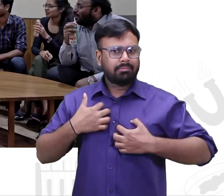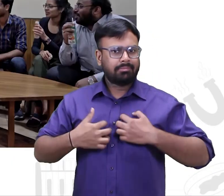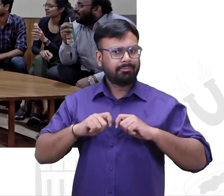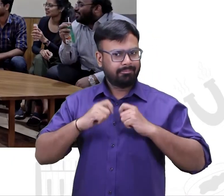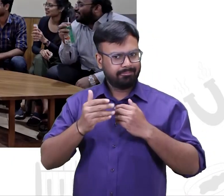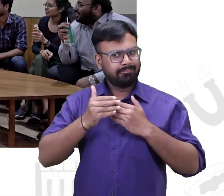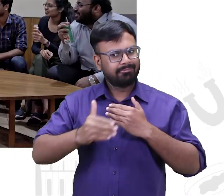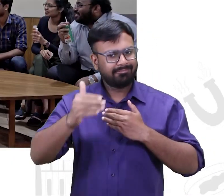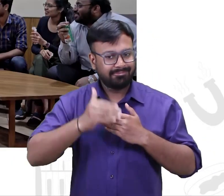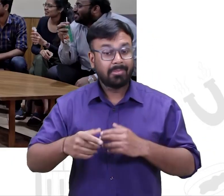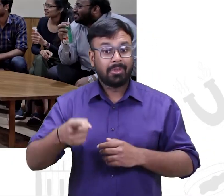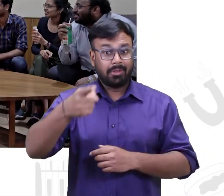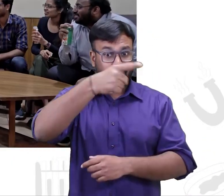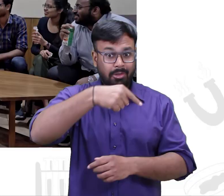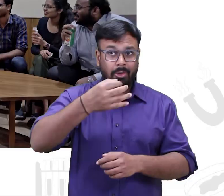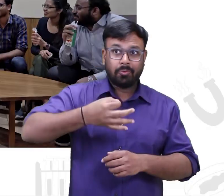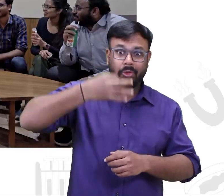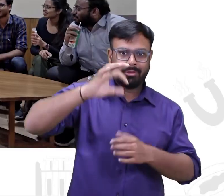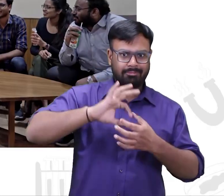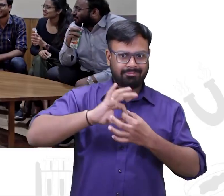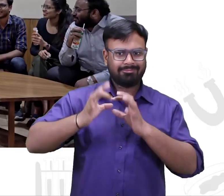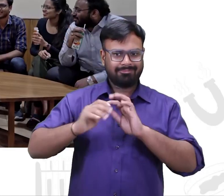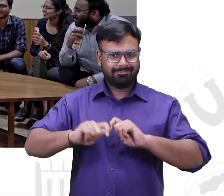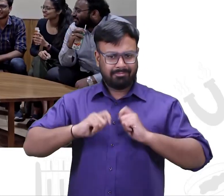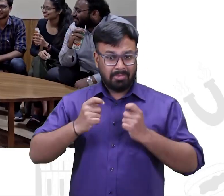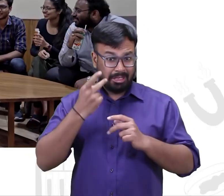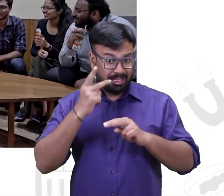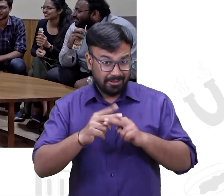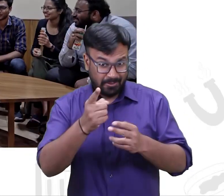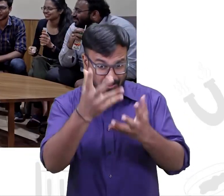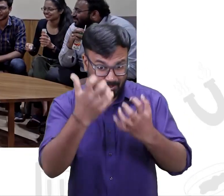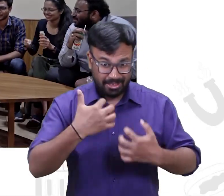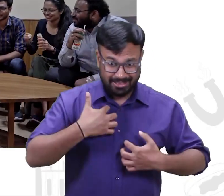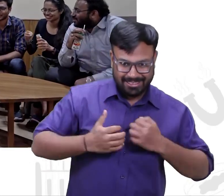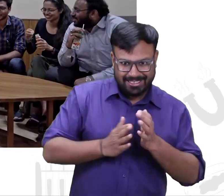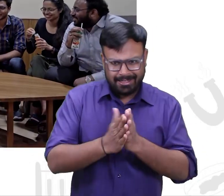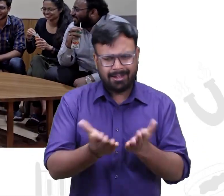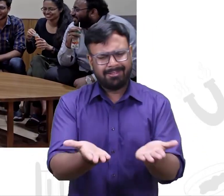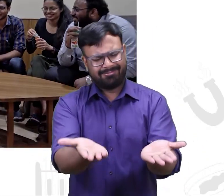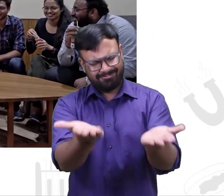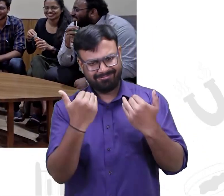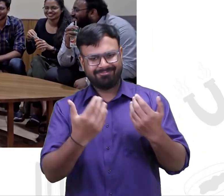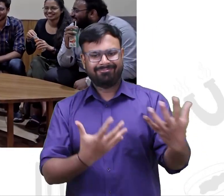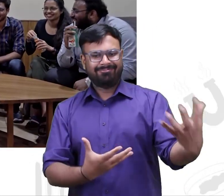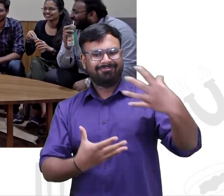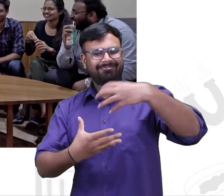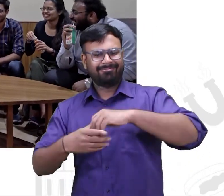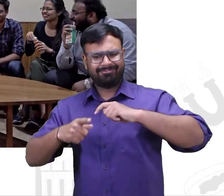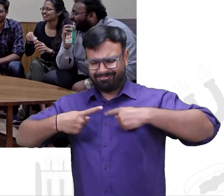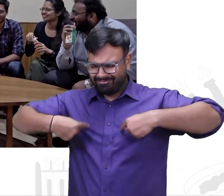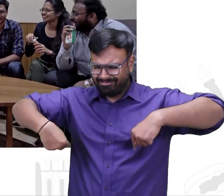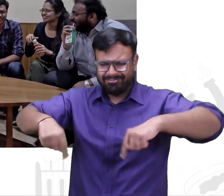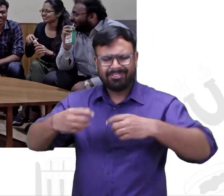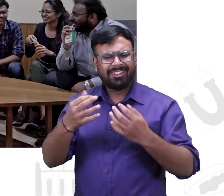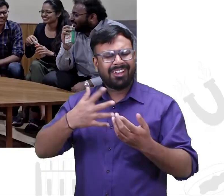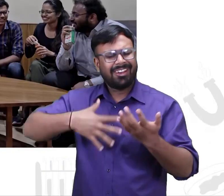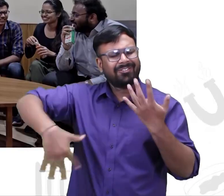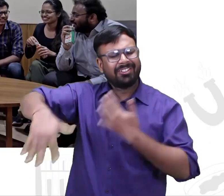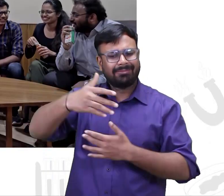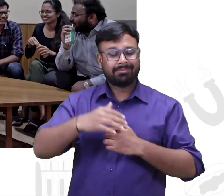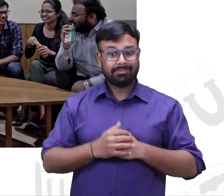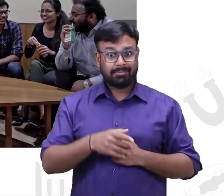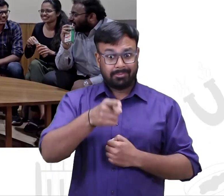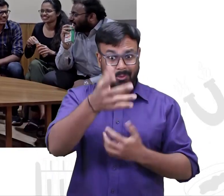the progress we've made so far and are looking forward to what the future holds. If you're a motivated, curious individual who enjoys working